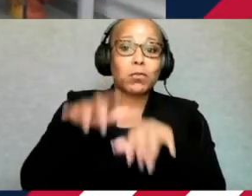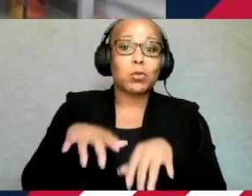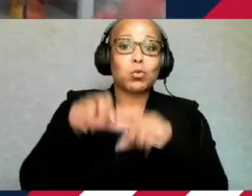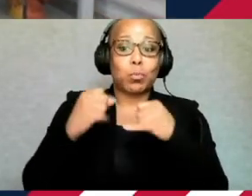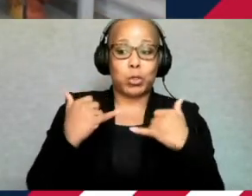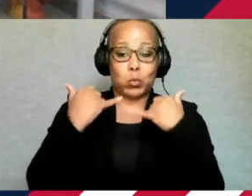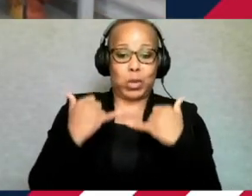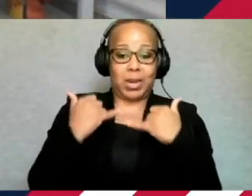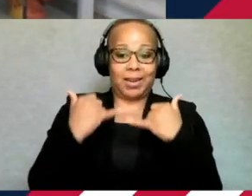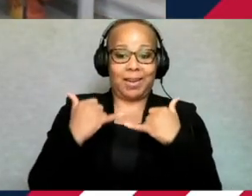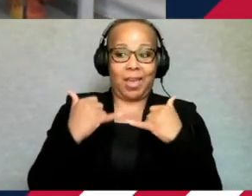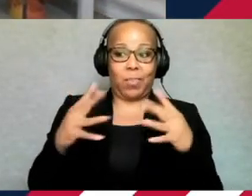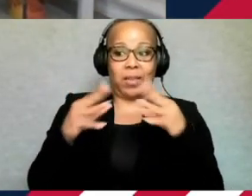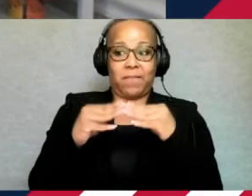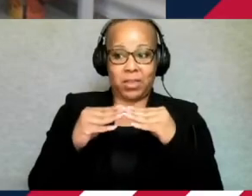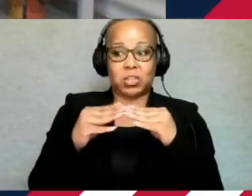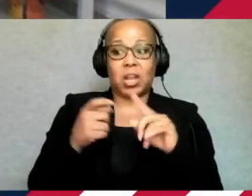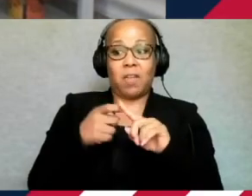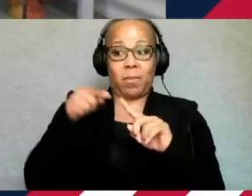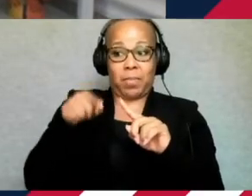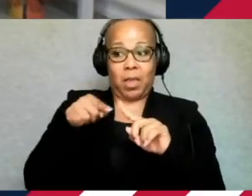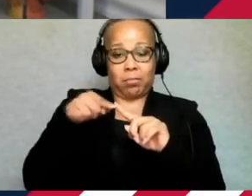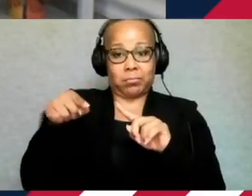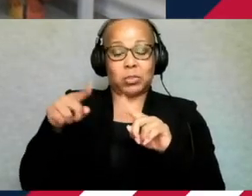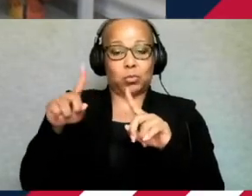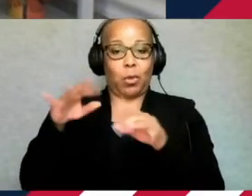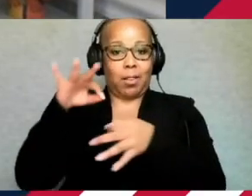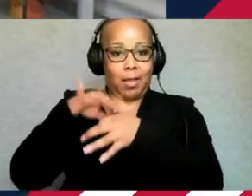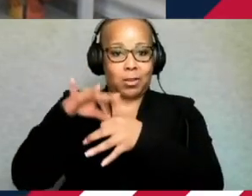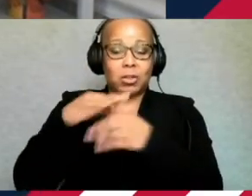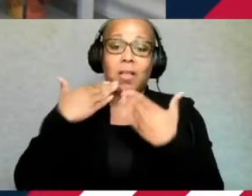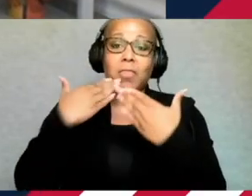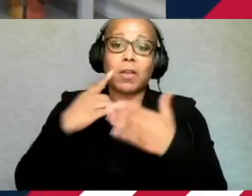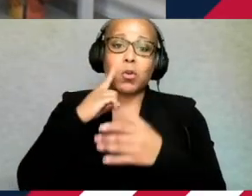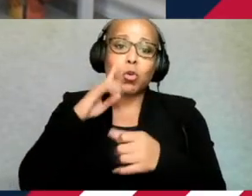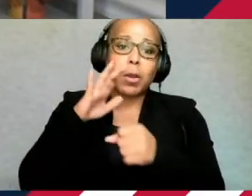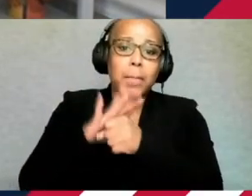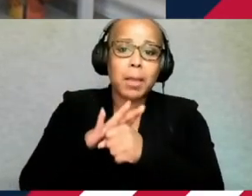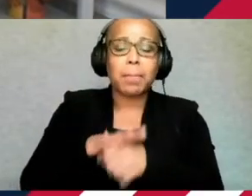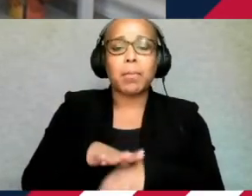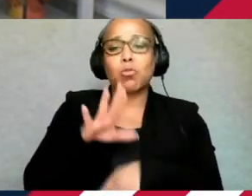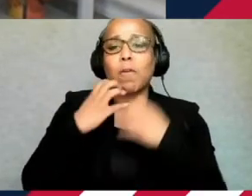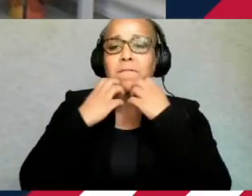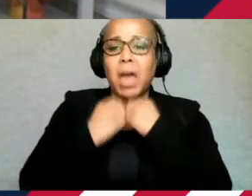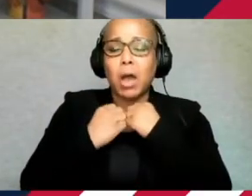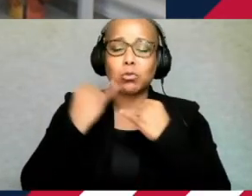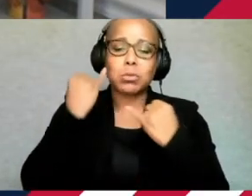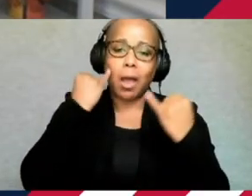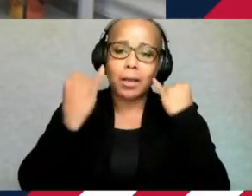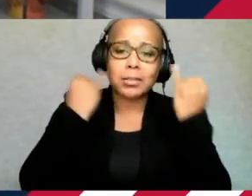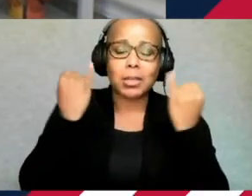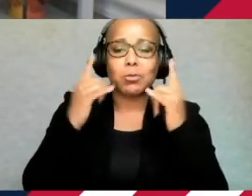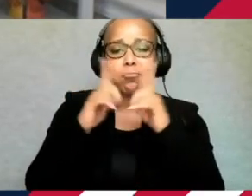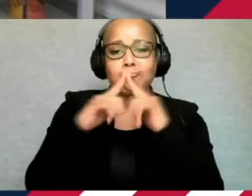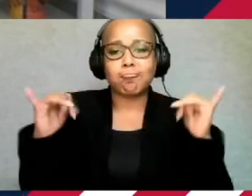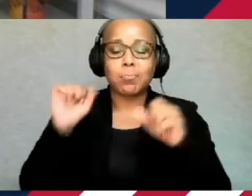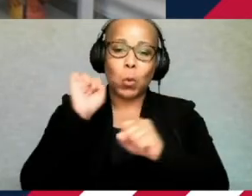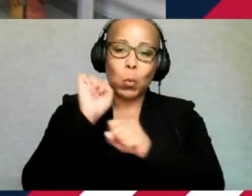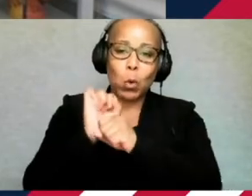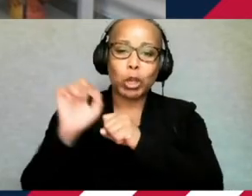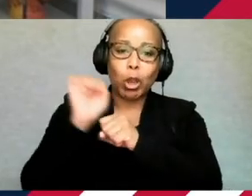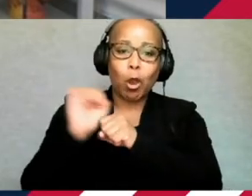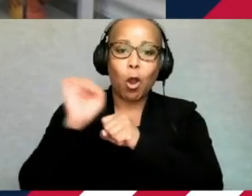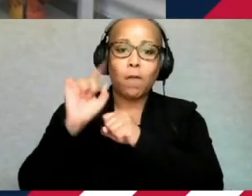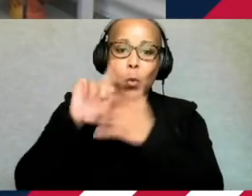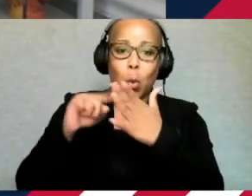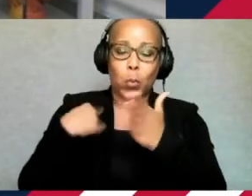the convention to the election. Thank you for your commitment. Thank you for your values, for your ideals, and for working hard for what we